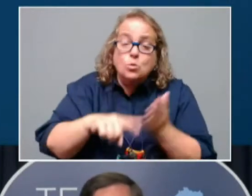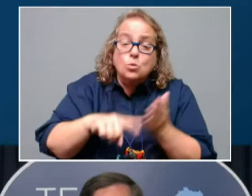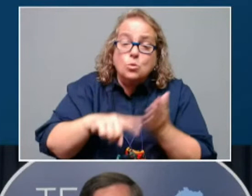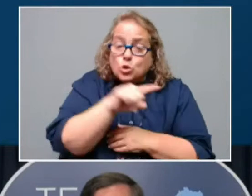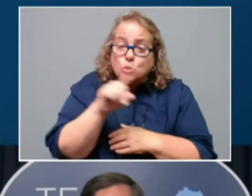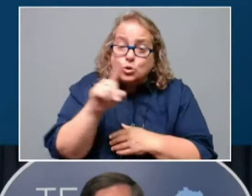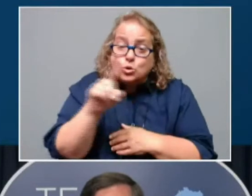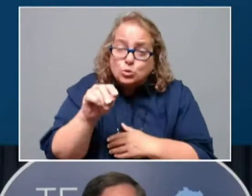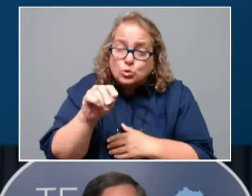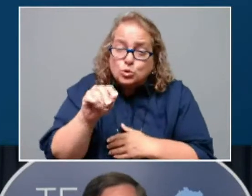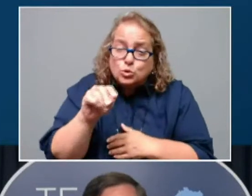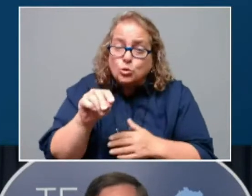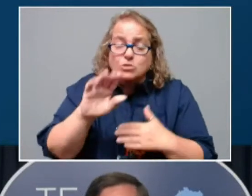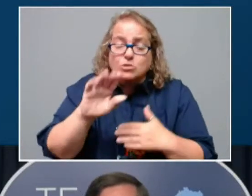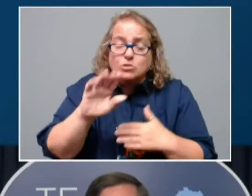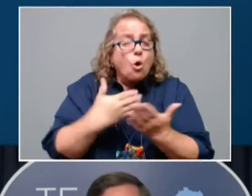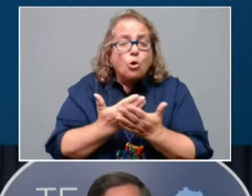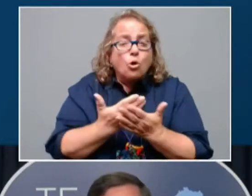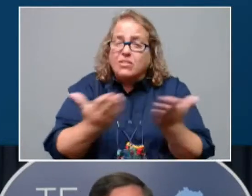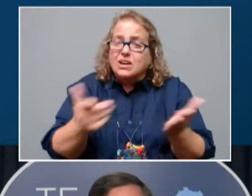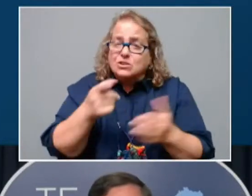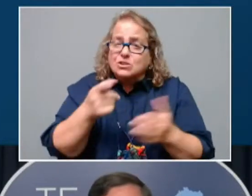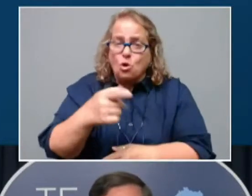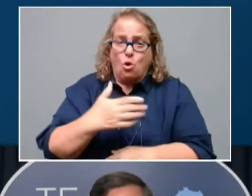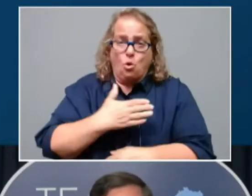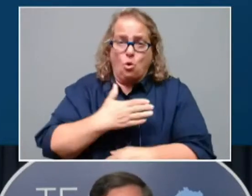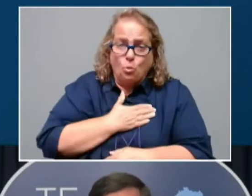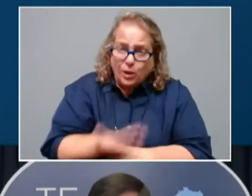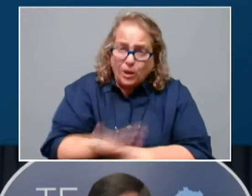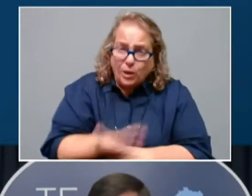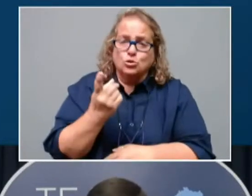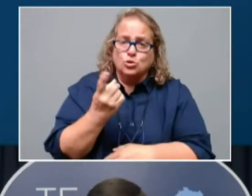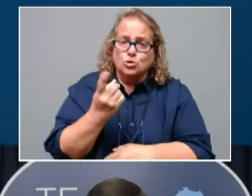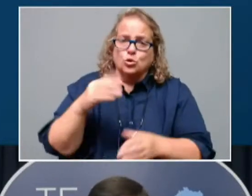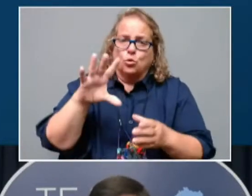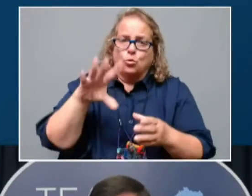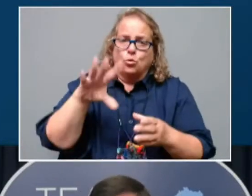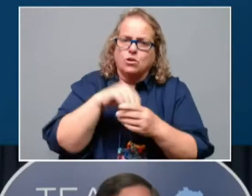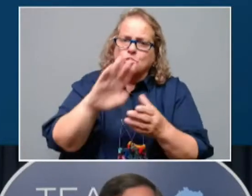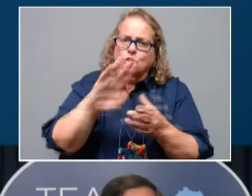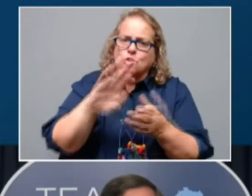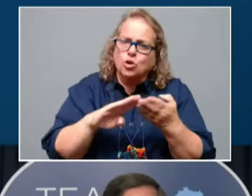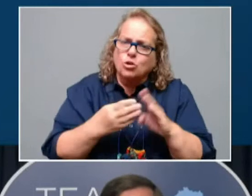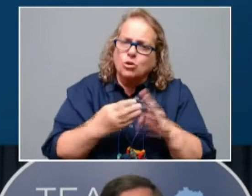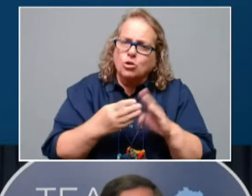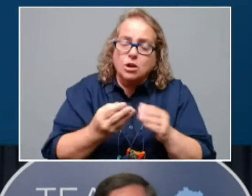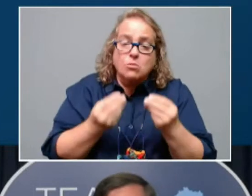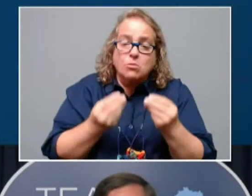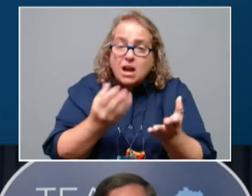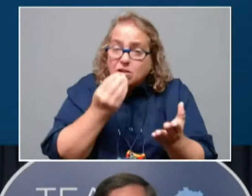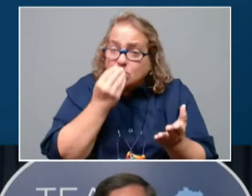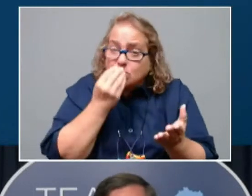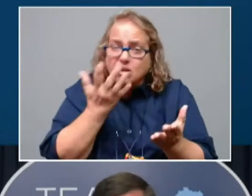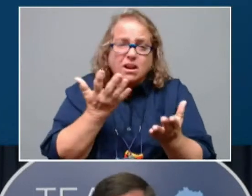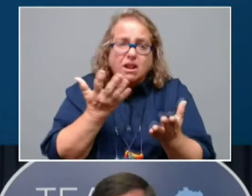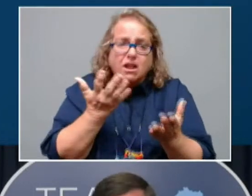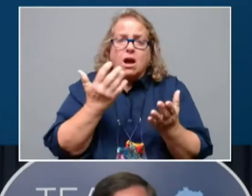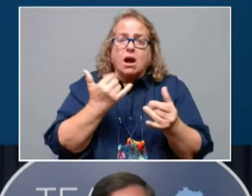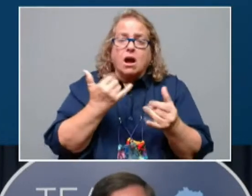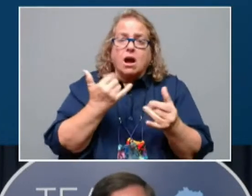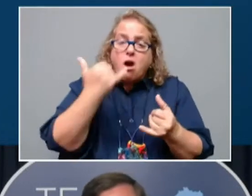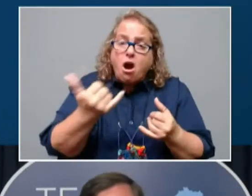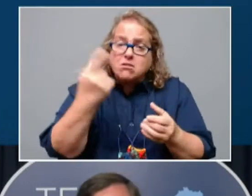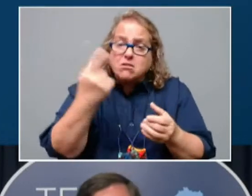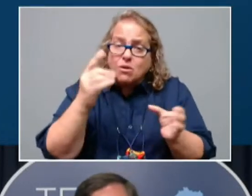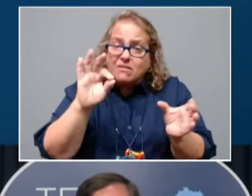that you're willing to do organically in your community, whether it's providing food, whether it's calling somebody that you know that's on the